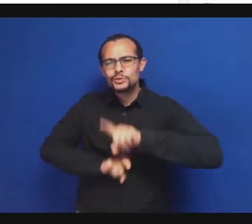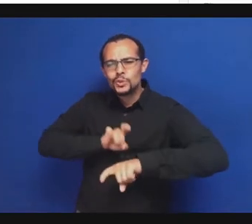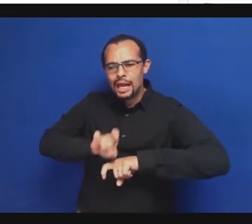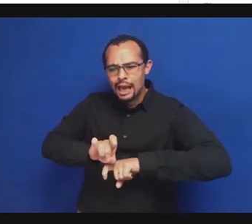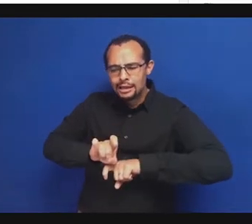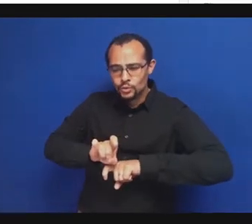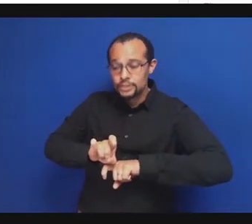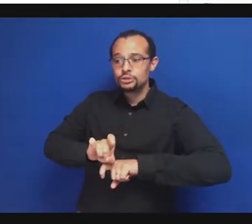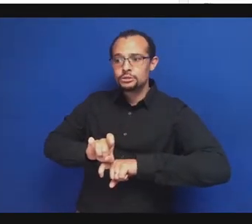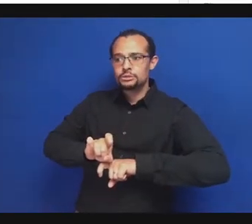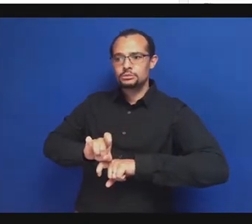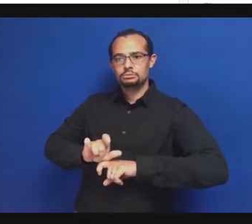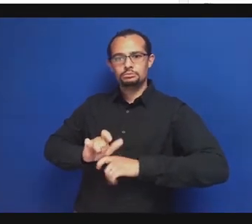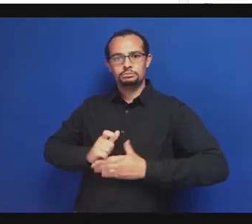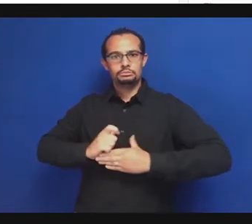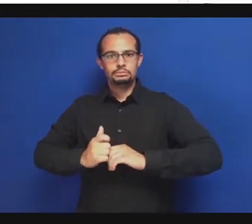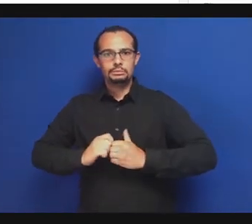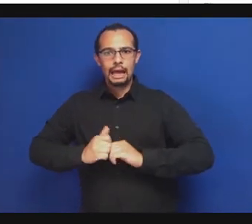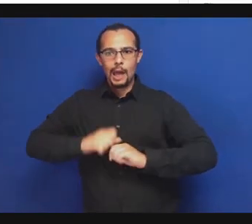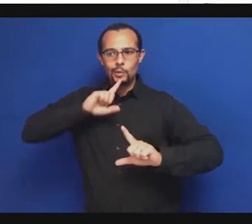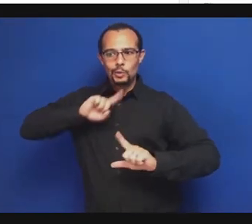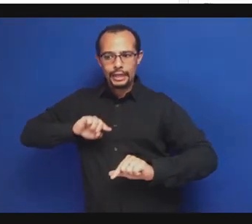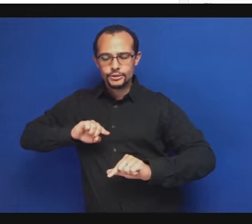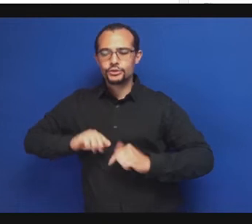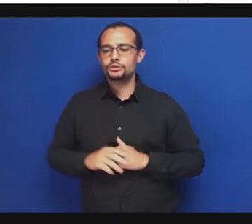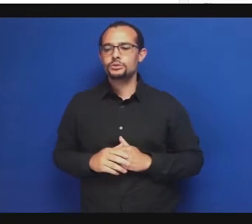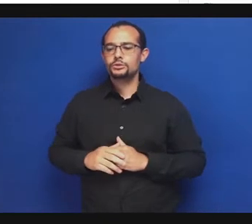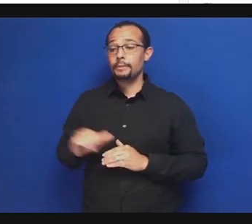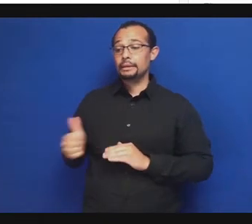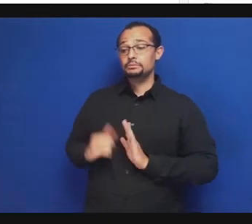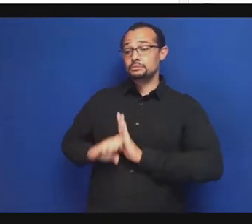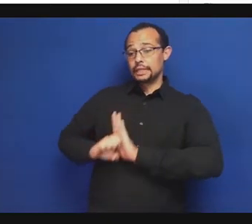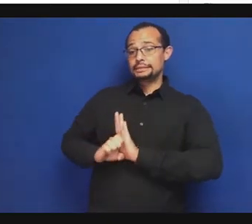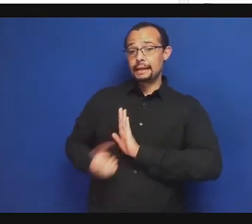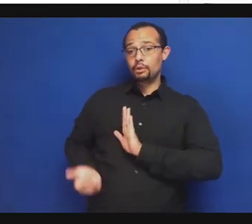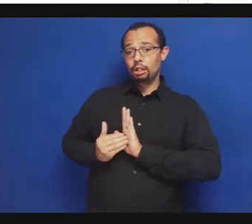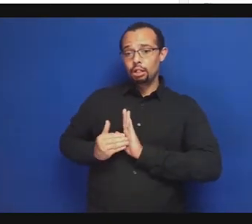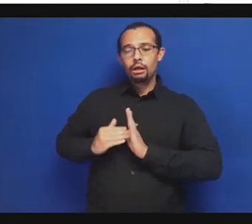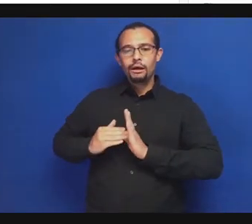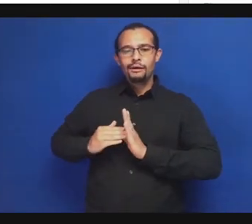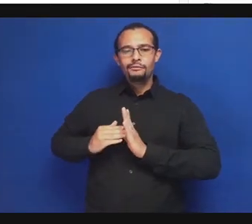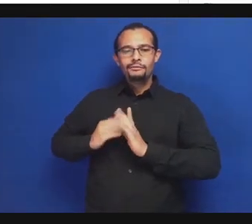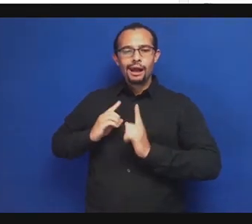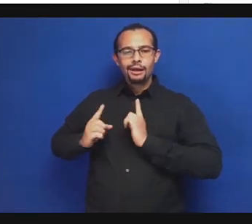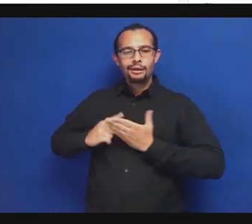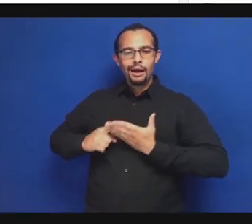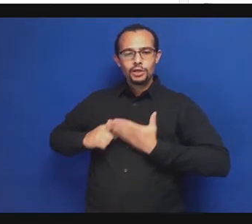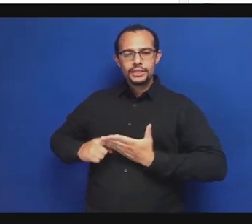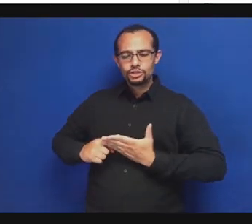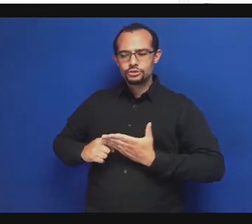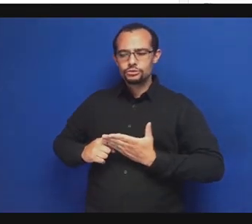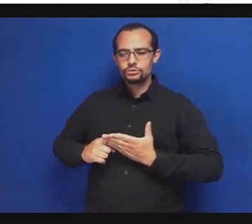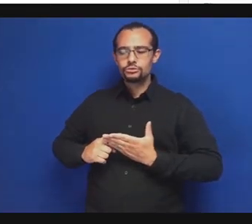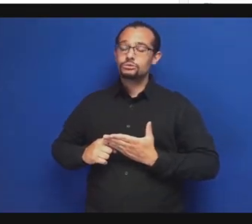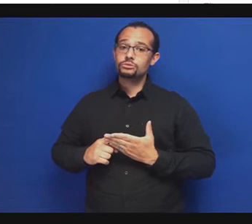And it's important to validate emotions that they're experiencing. We're asking how they're feeling and letting them know that